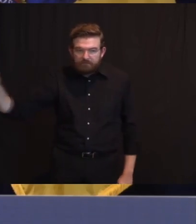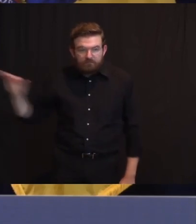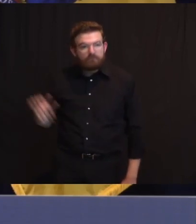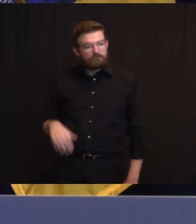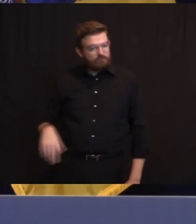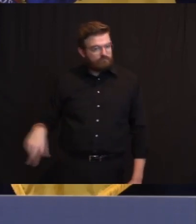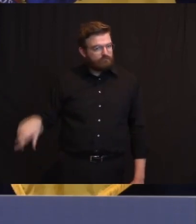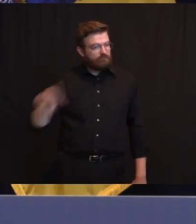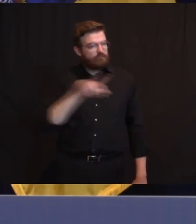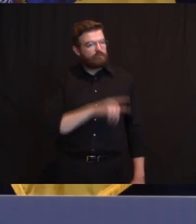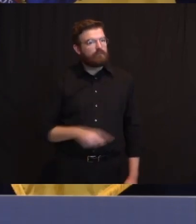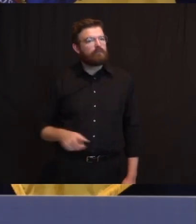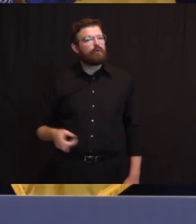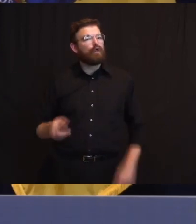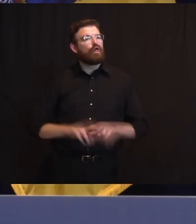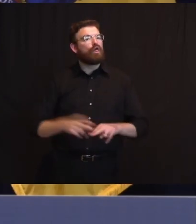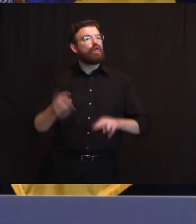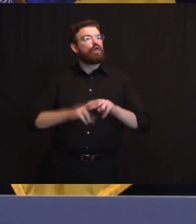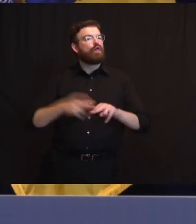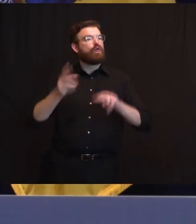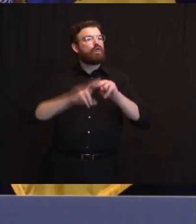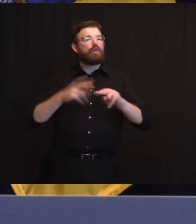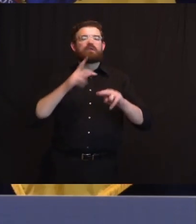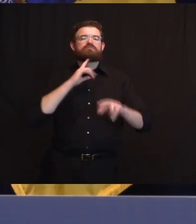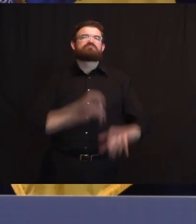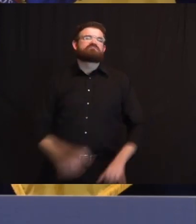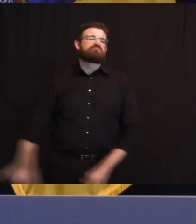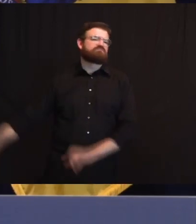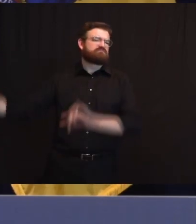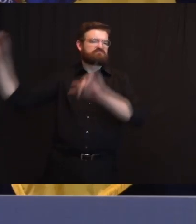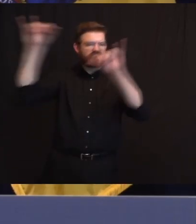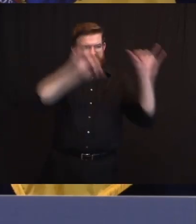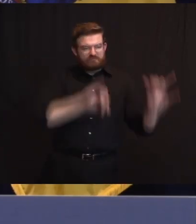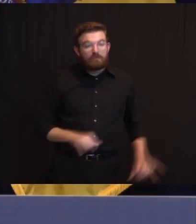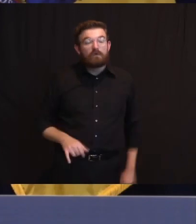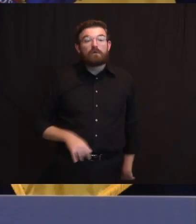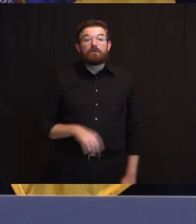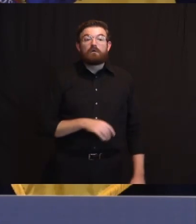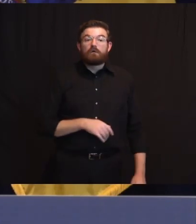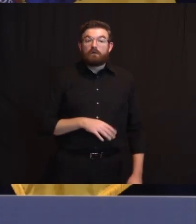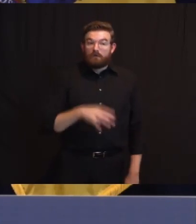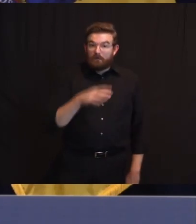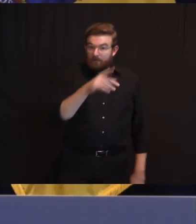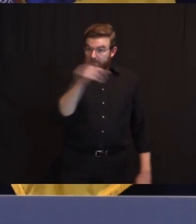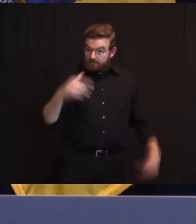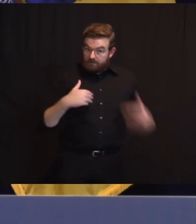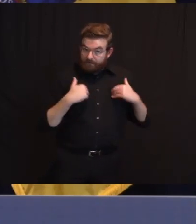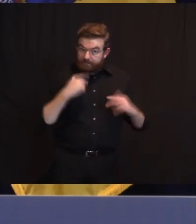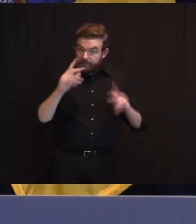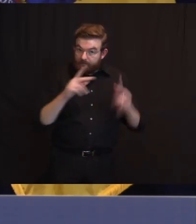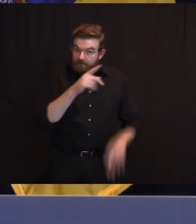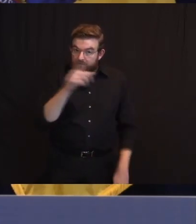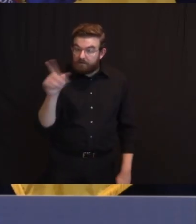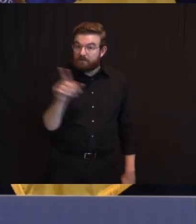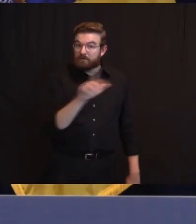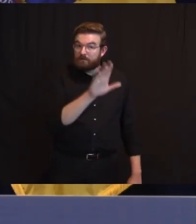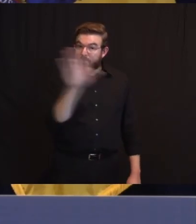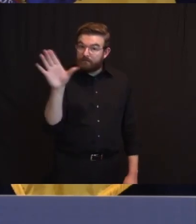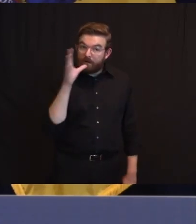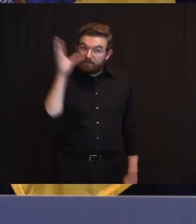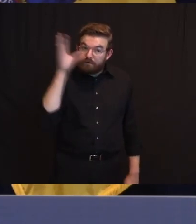as it is around the country. To the parents of those people, you are playing with fire. We are not out of the